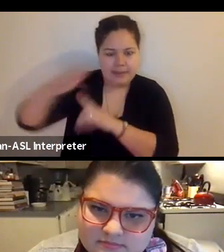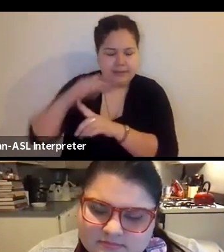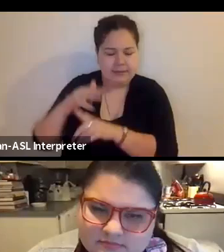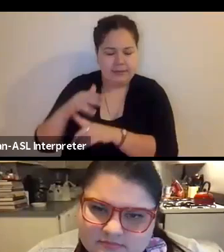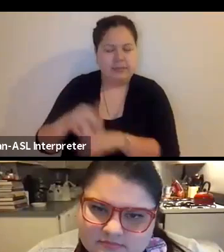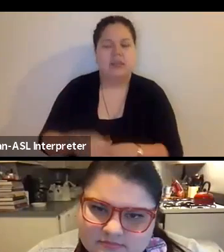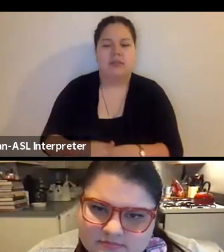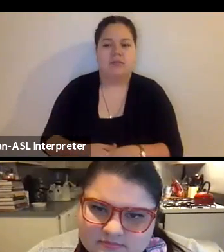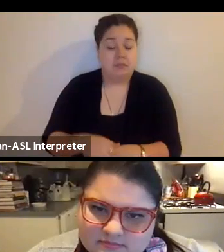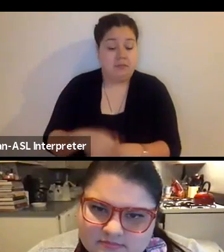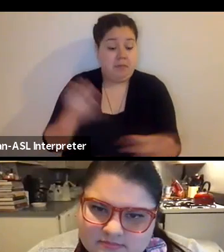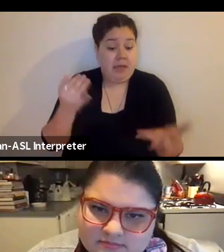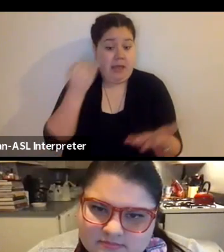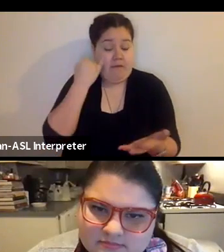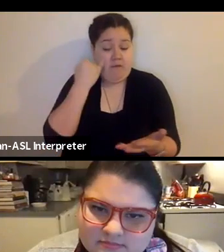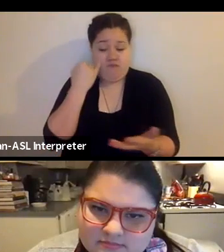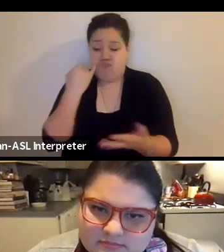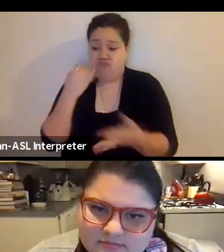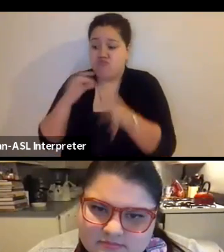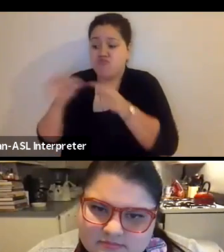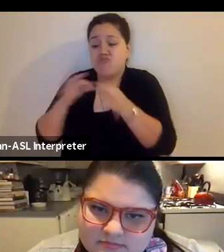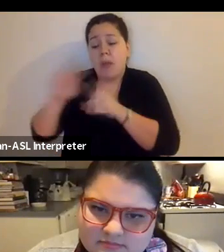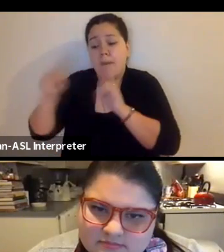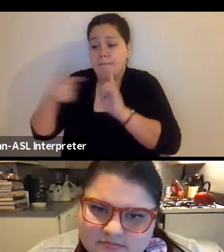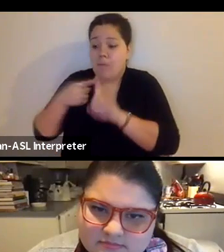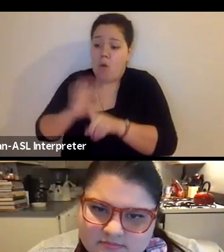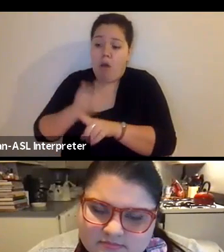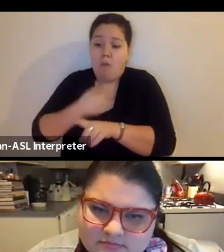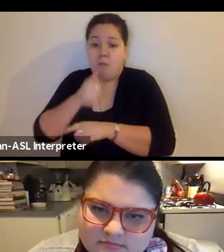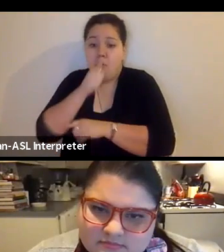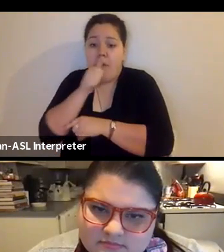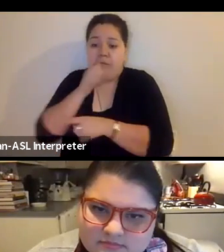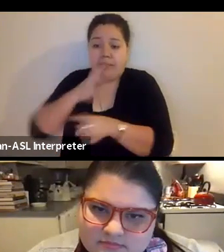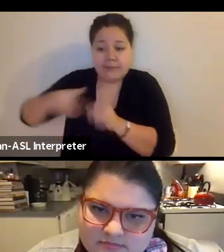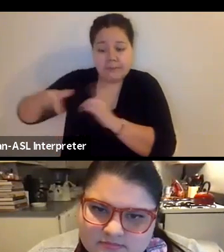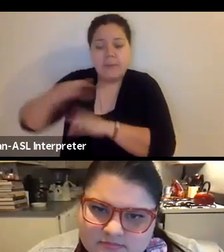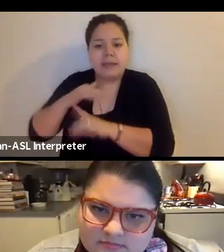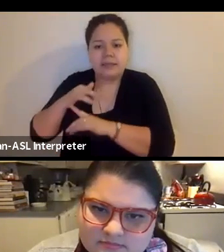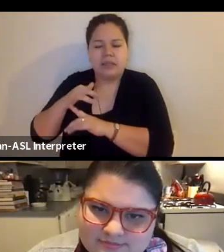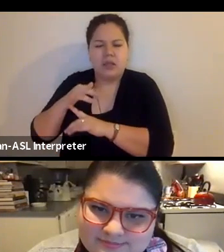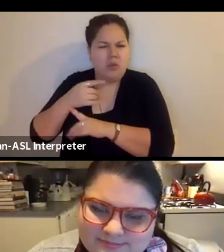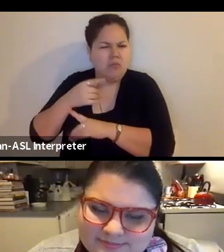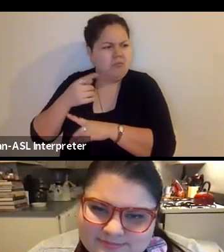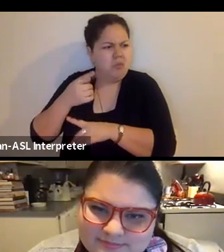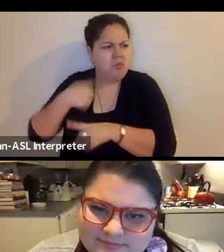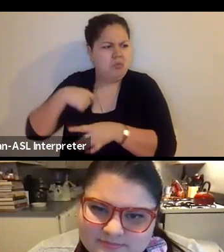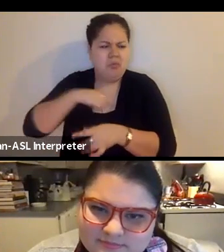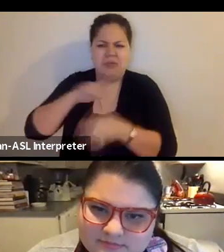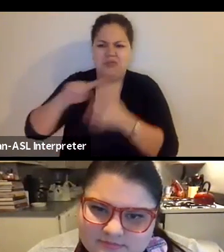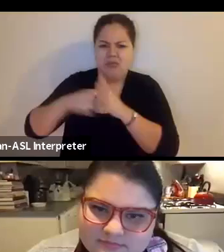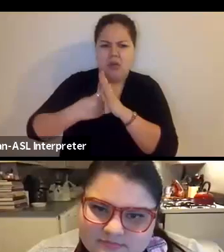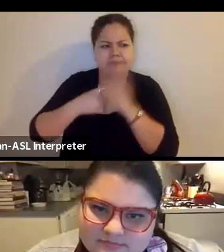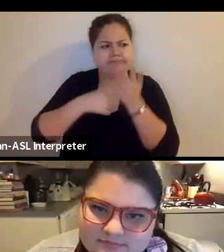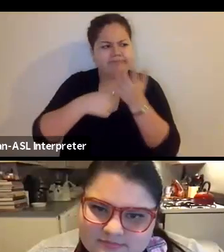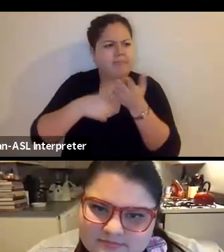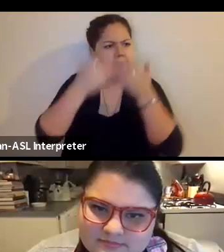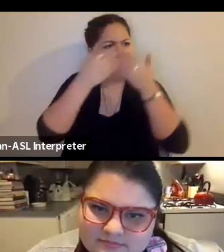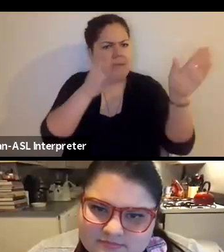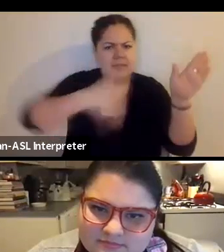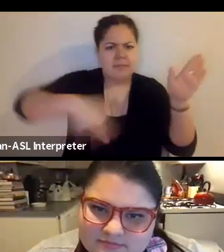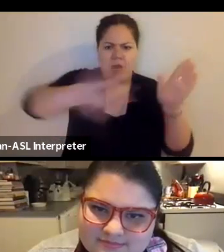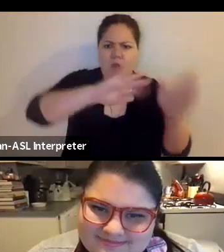of our privatized spaces we were affiliated with, we were sharing the story of these are the public spaces we are